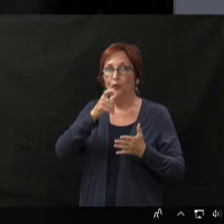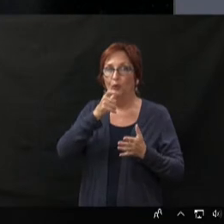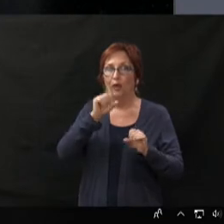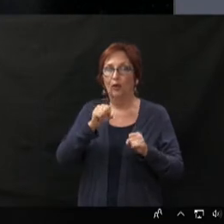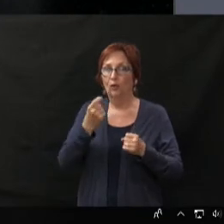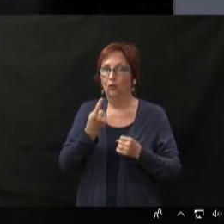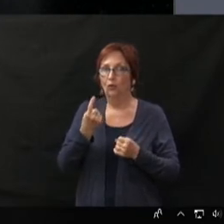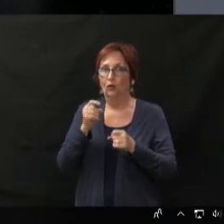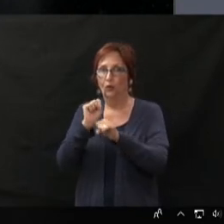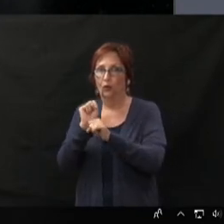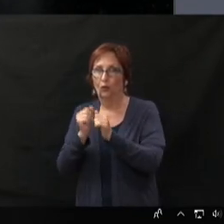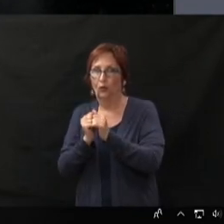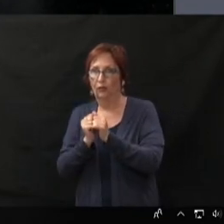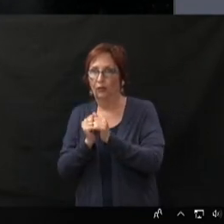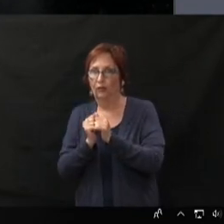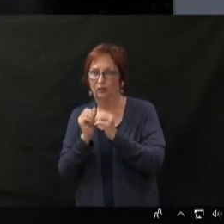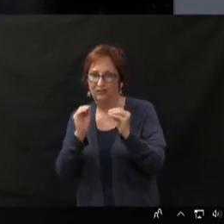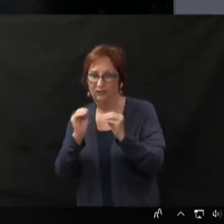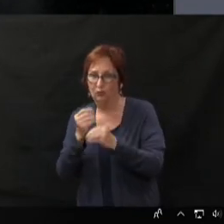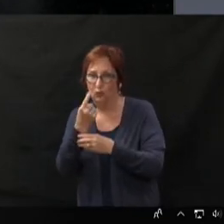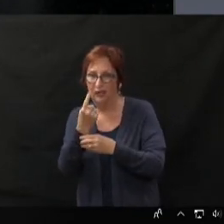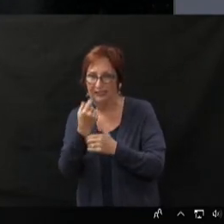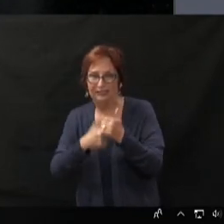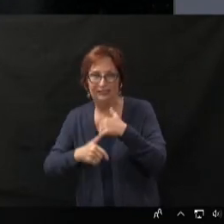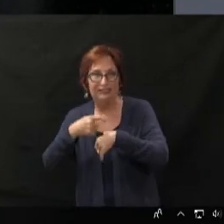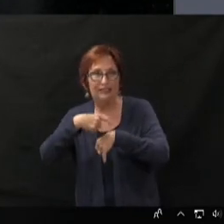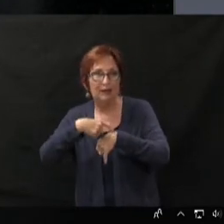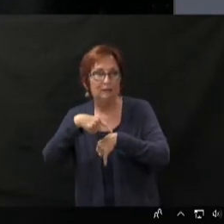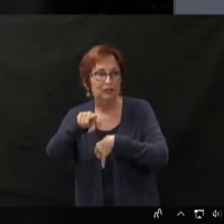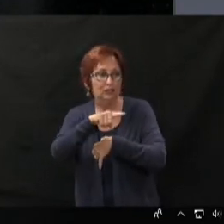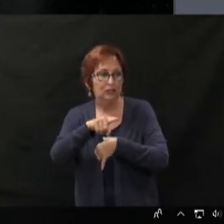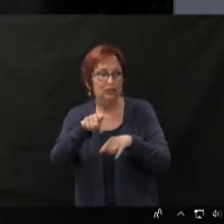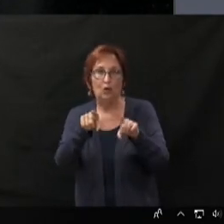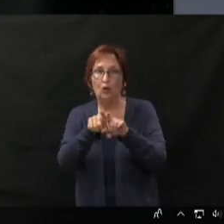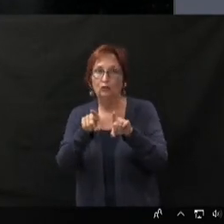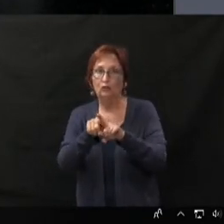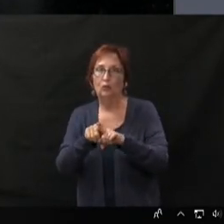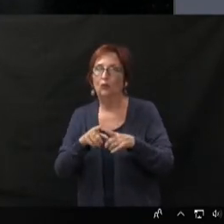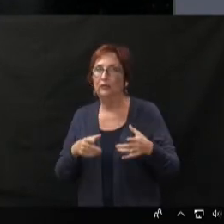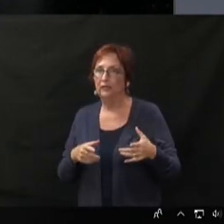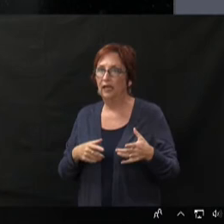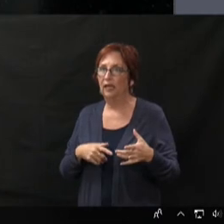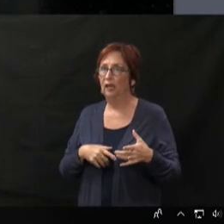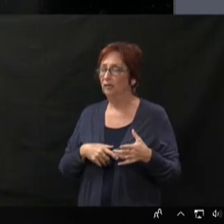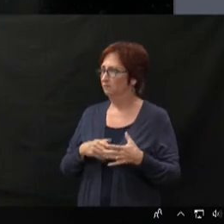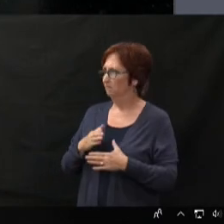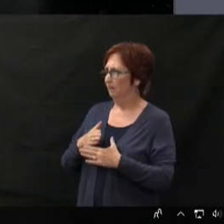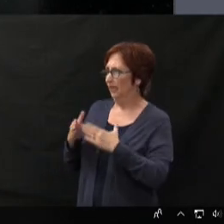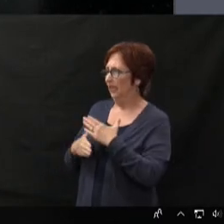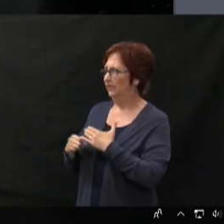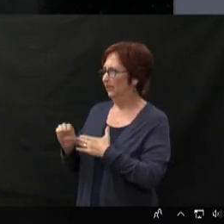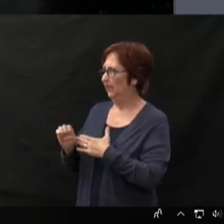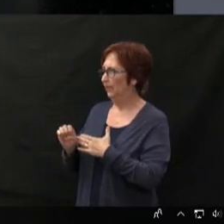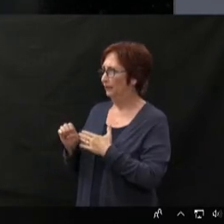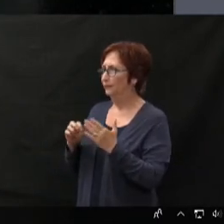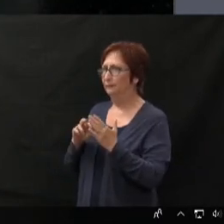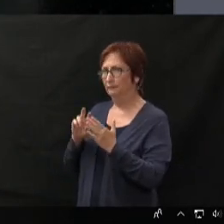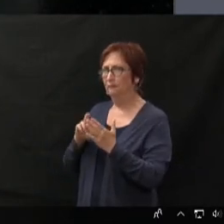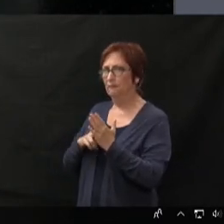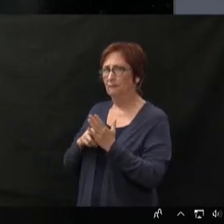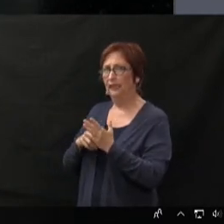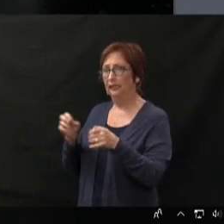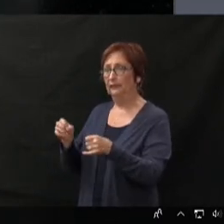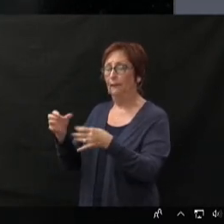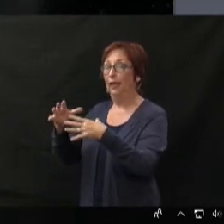with at a time, she also was like, ends in an E, it must be a magic E. So